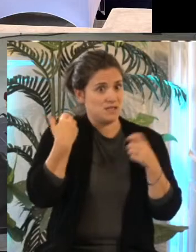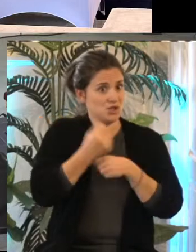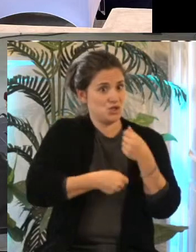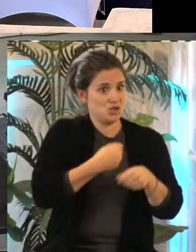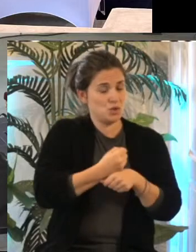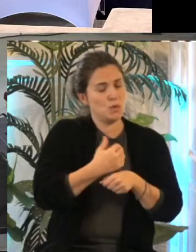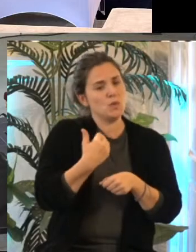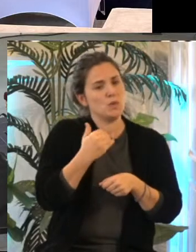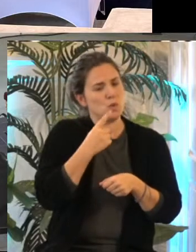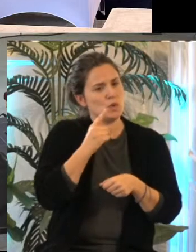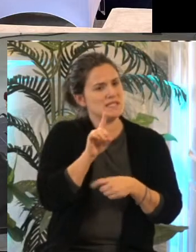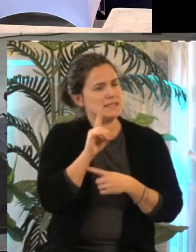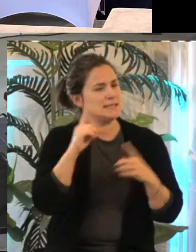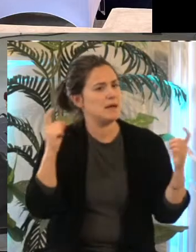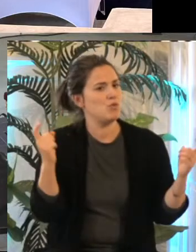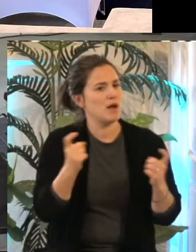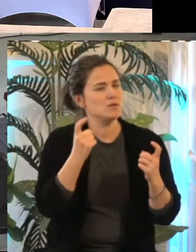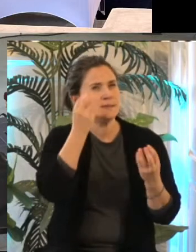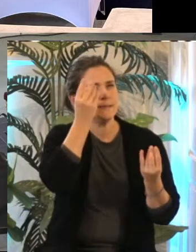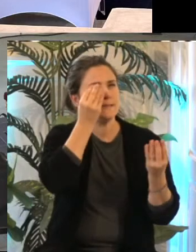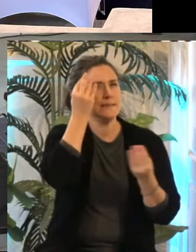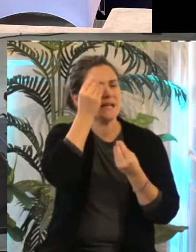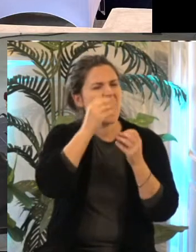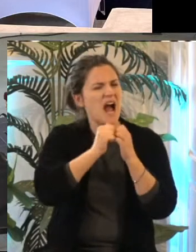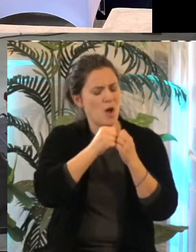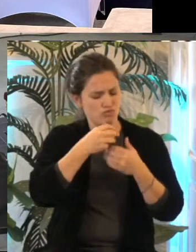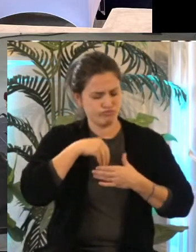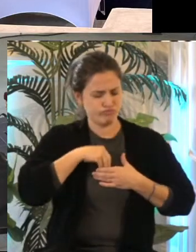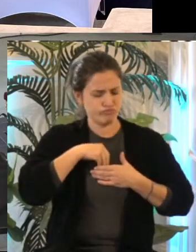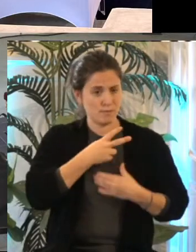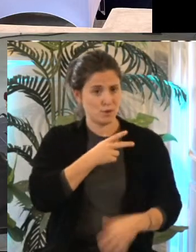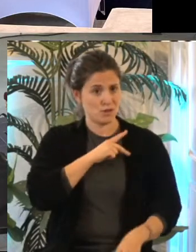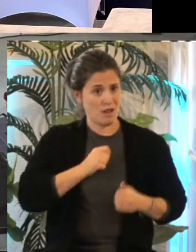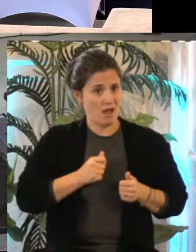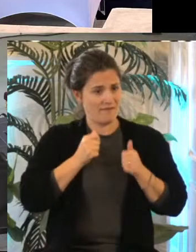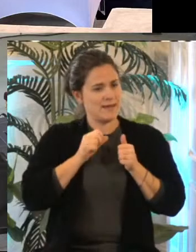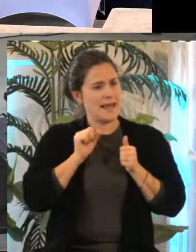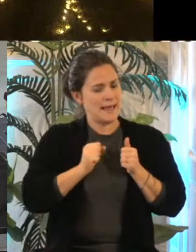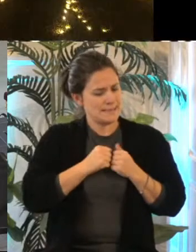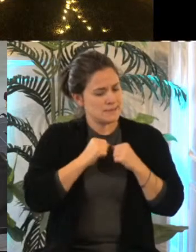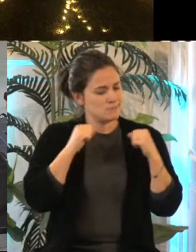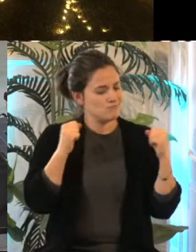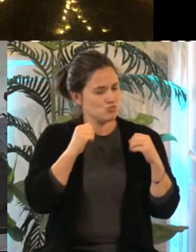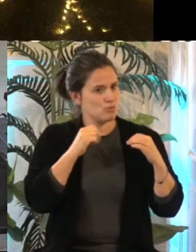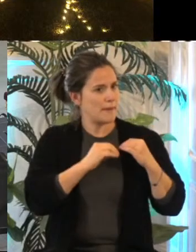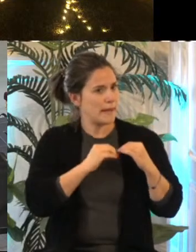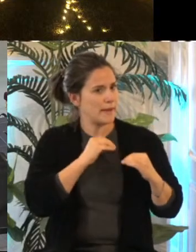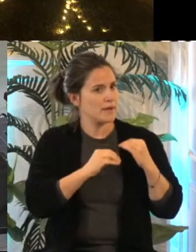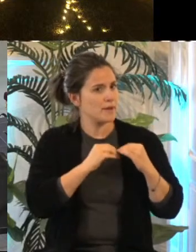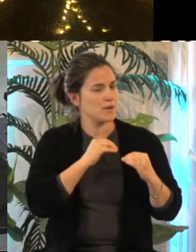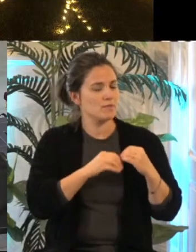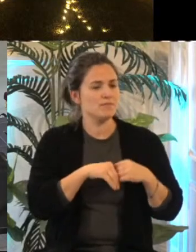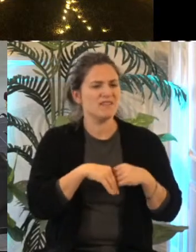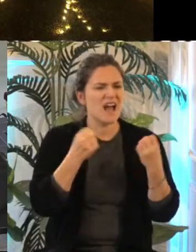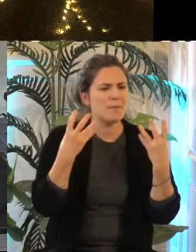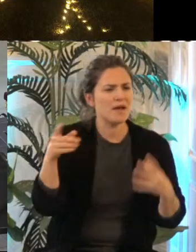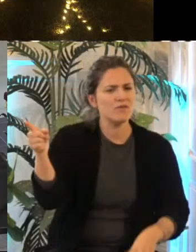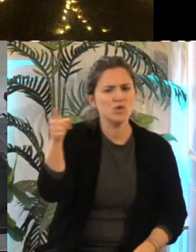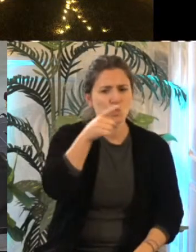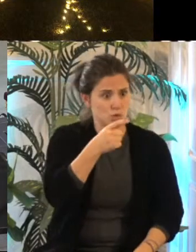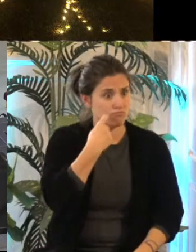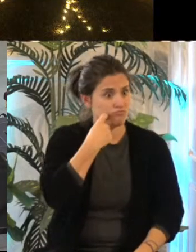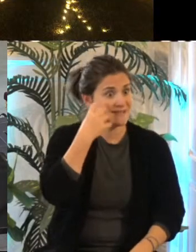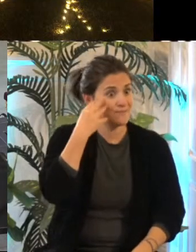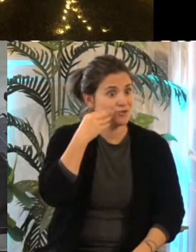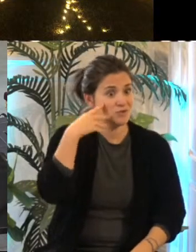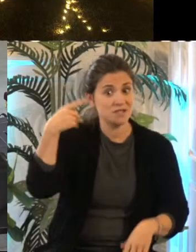also thinking about repair in our own lives, personal lives. So that was really powerful. We're going to do that again. And then how many people have walked the labyrinth